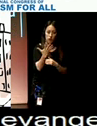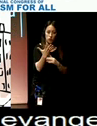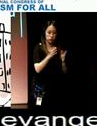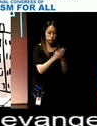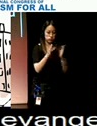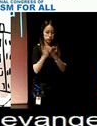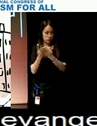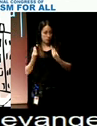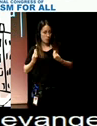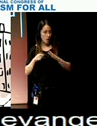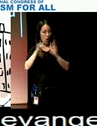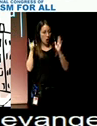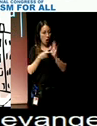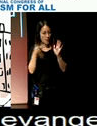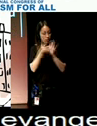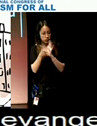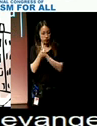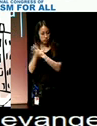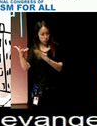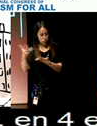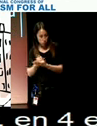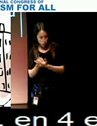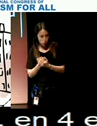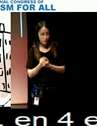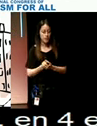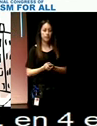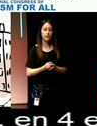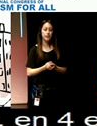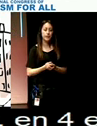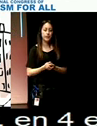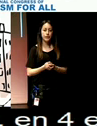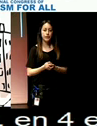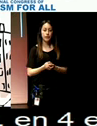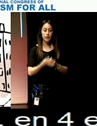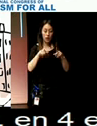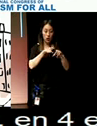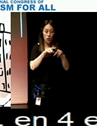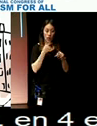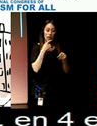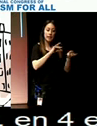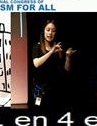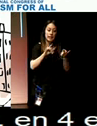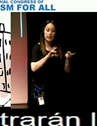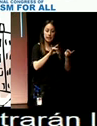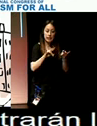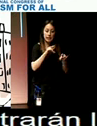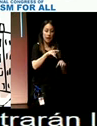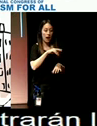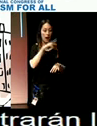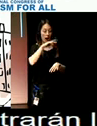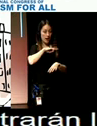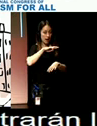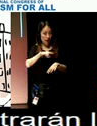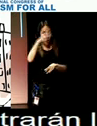Learn the fifth gospel, and the world of the other four gospels will be open for